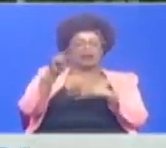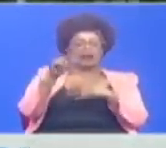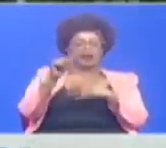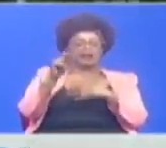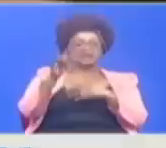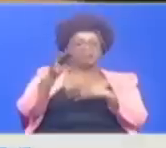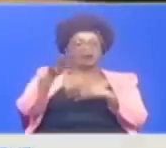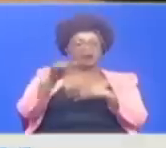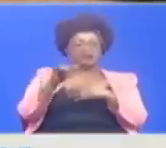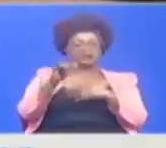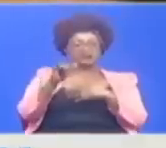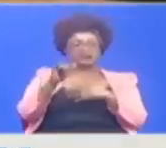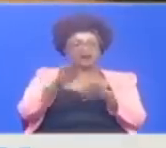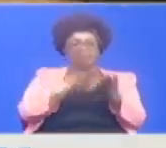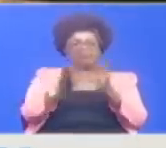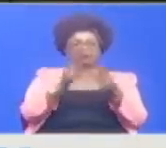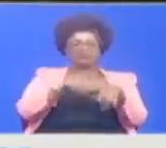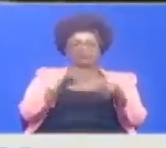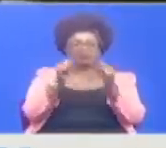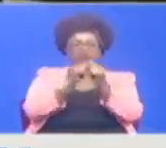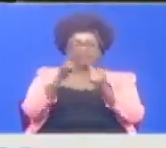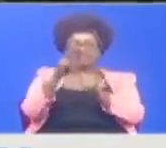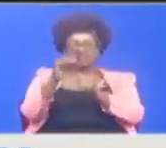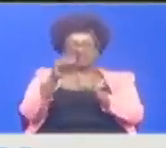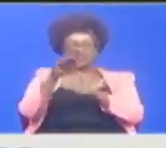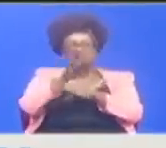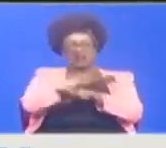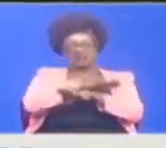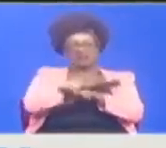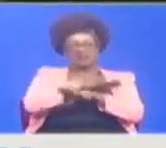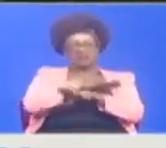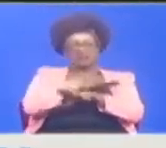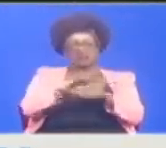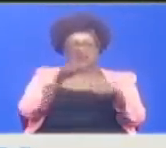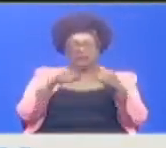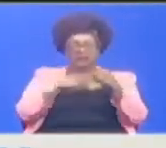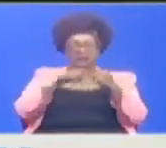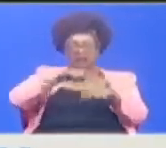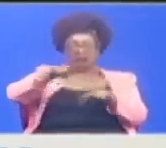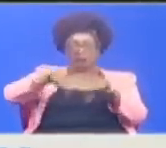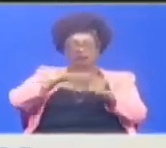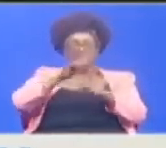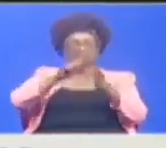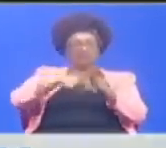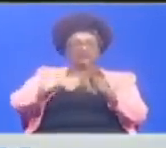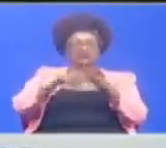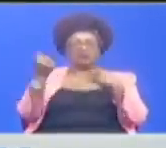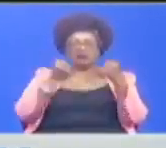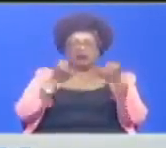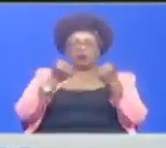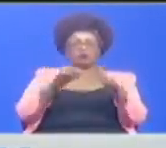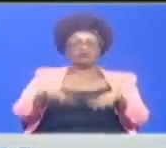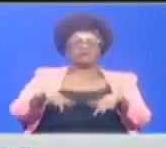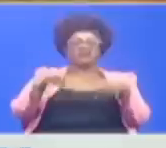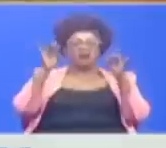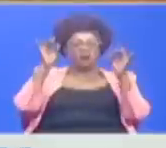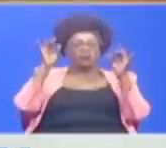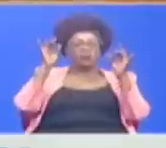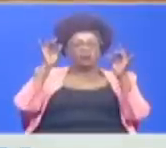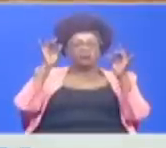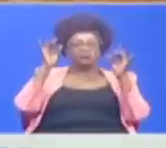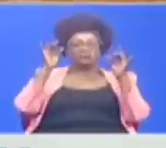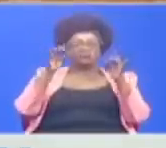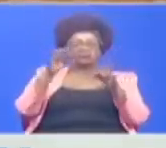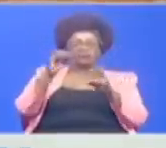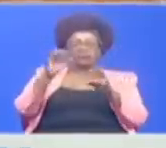area at around 10:20 p.m. About 6 hours later, the car was found by private security guards at